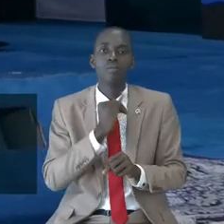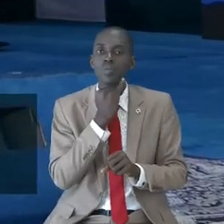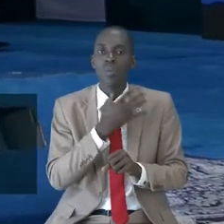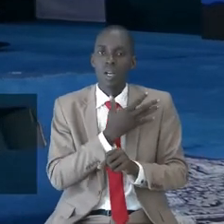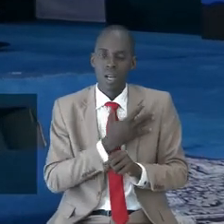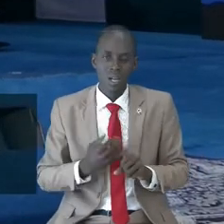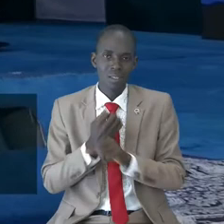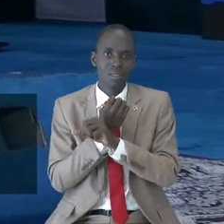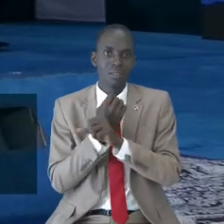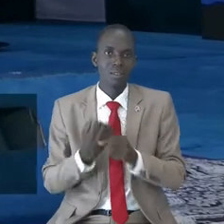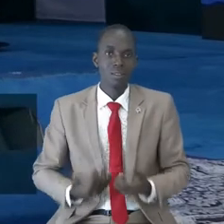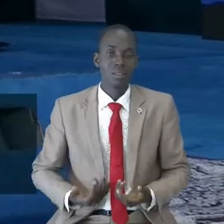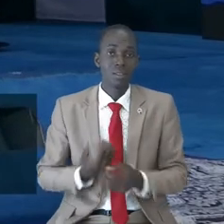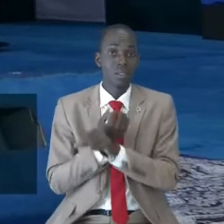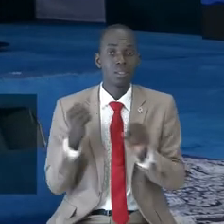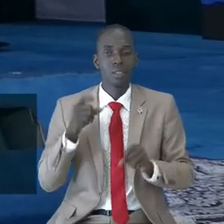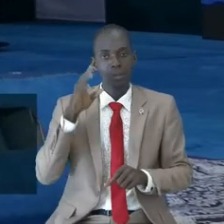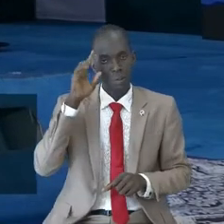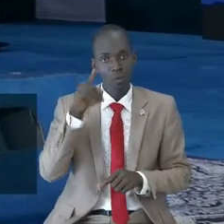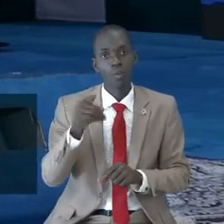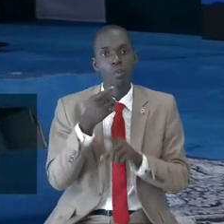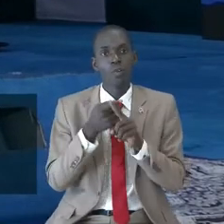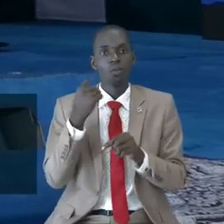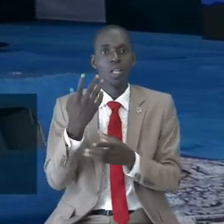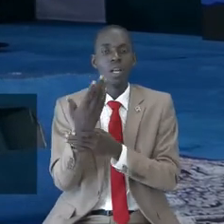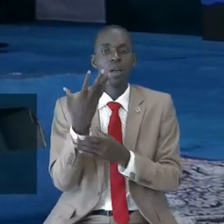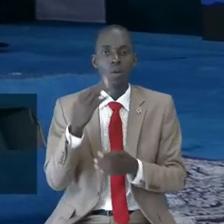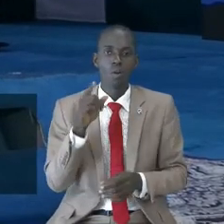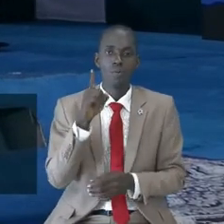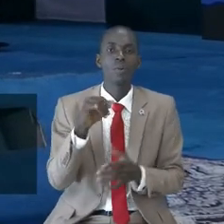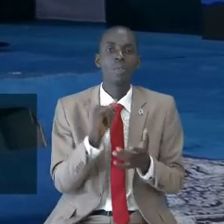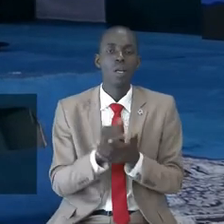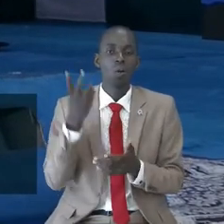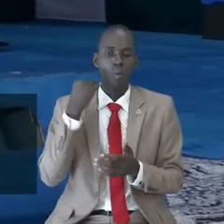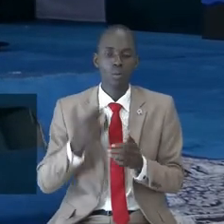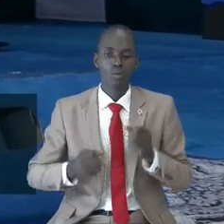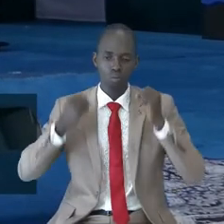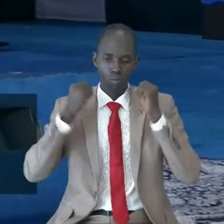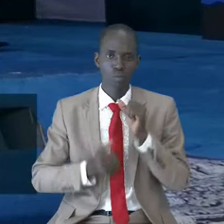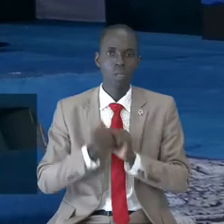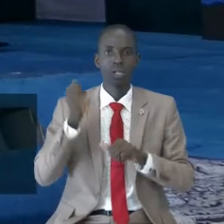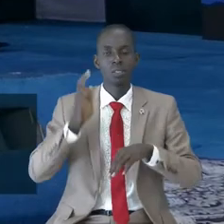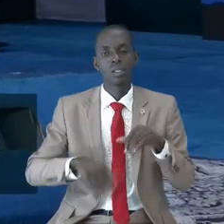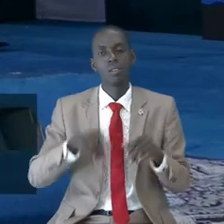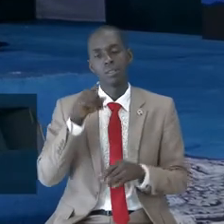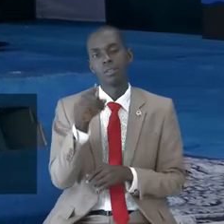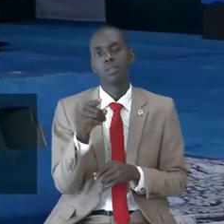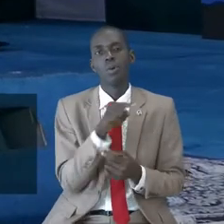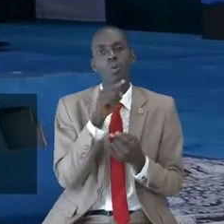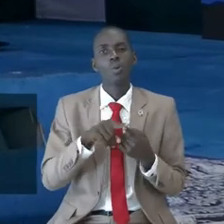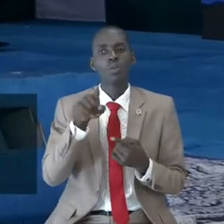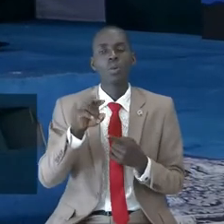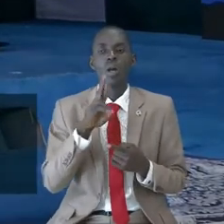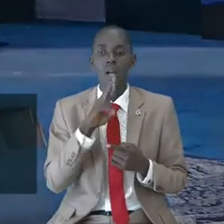him from the hand of him that was stronger than he. When you are living in a